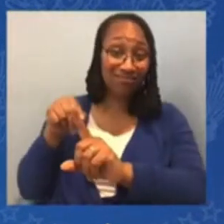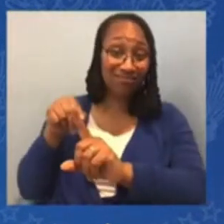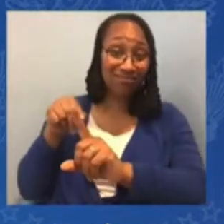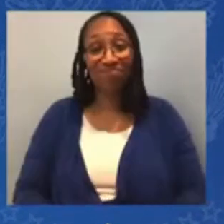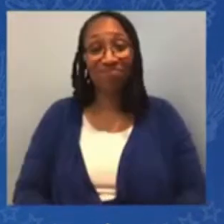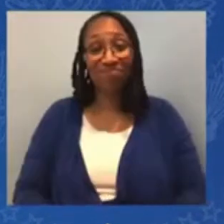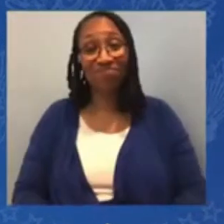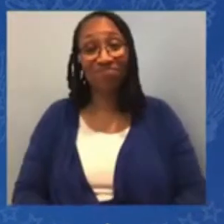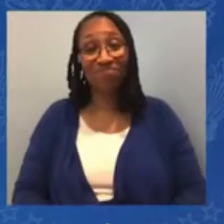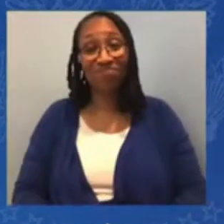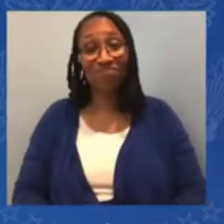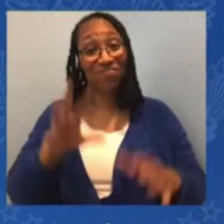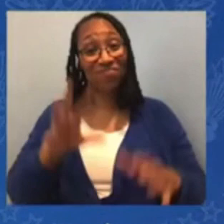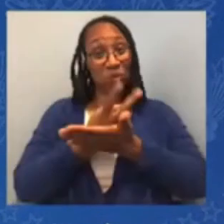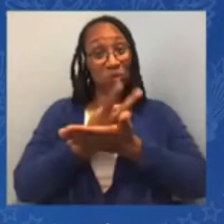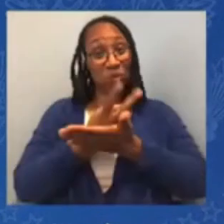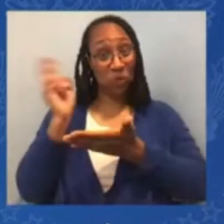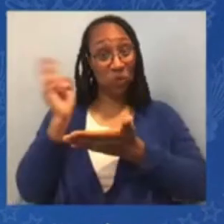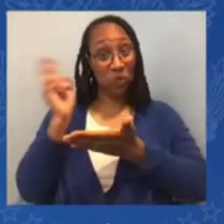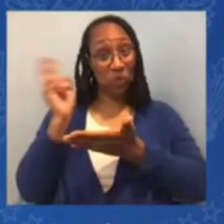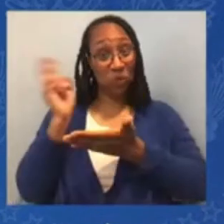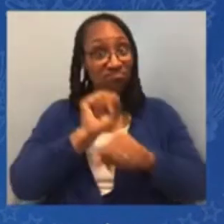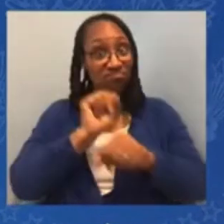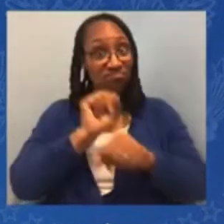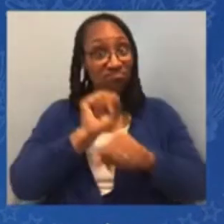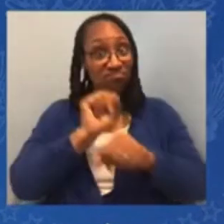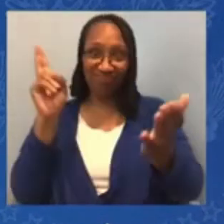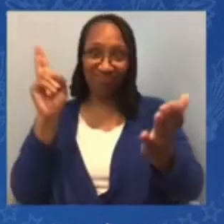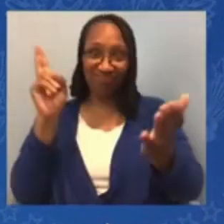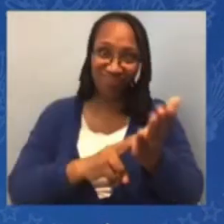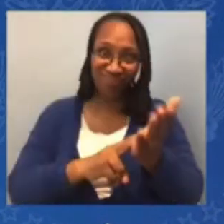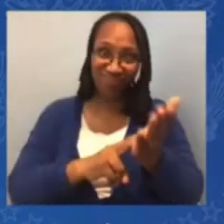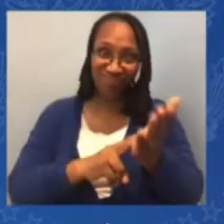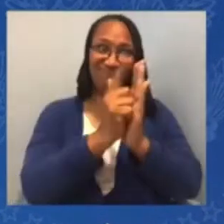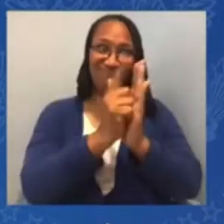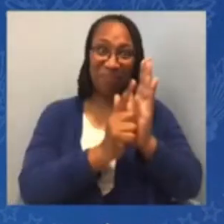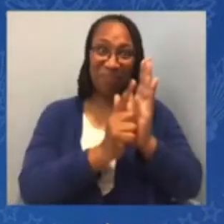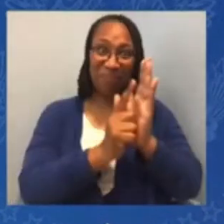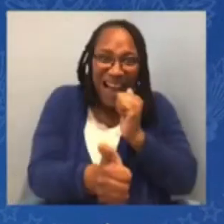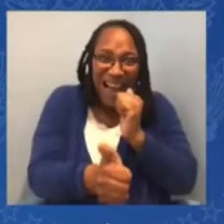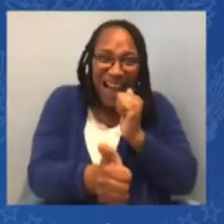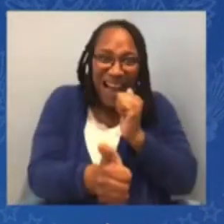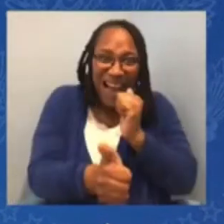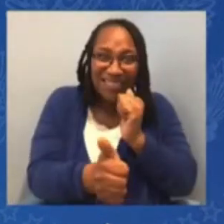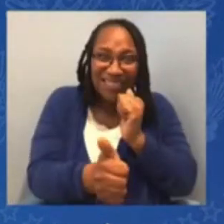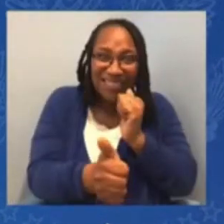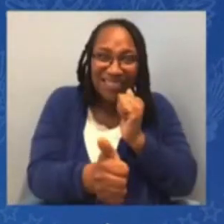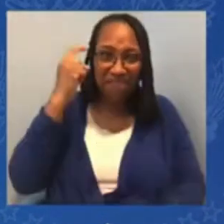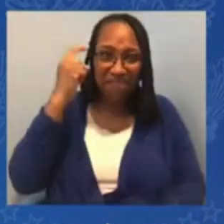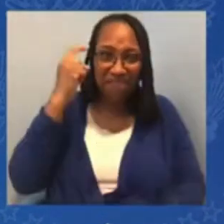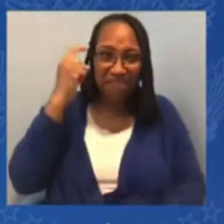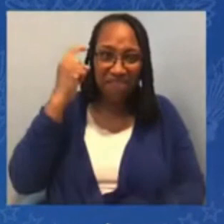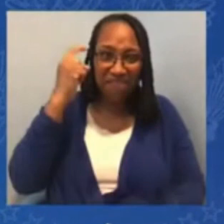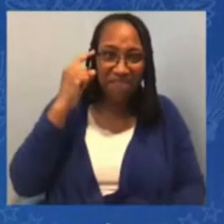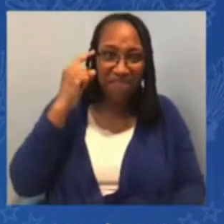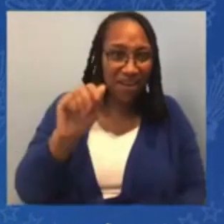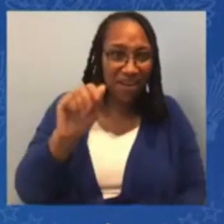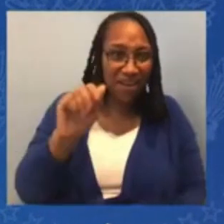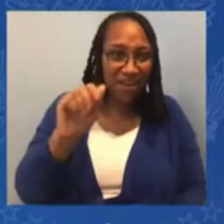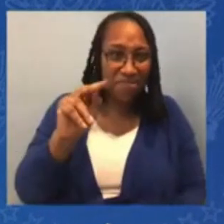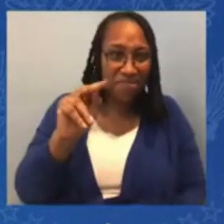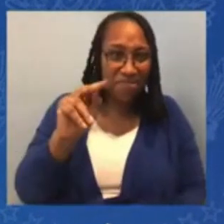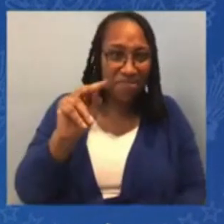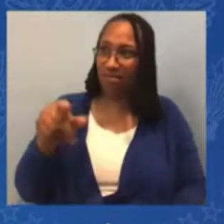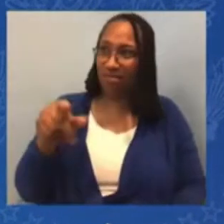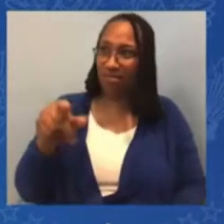a bipartisan legislation with more than a dozen measures to improve gun safety, from providing open carry and strengthening, from prohibiting open